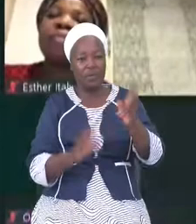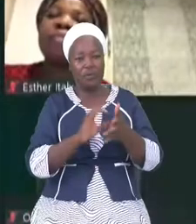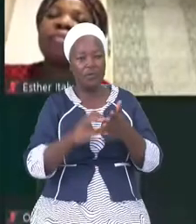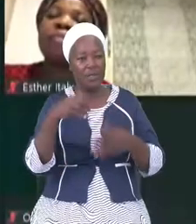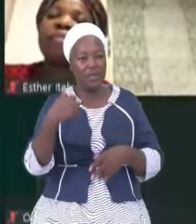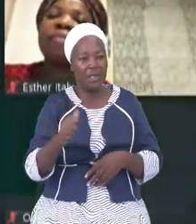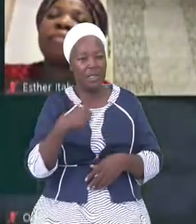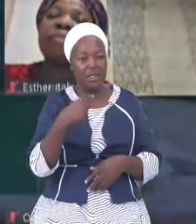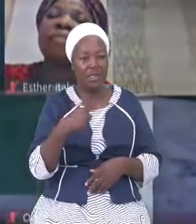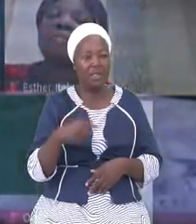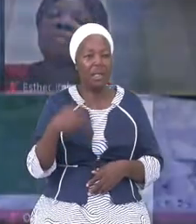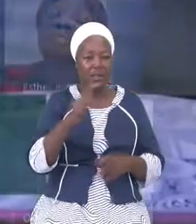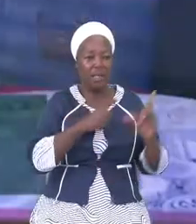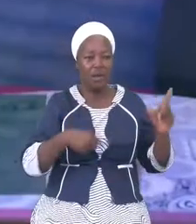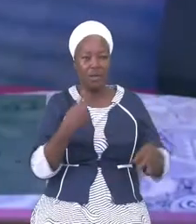says,